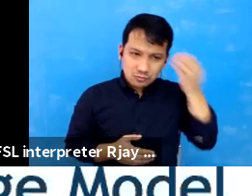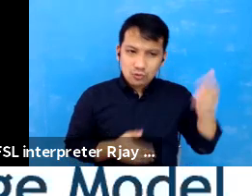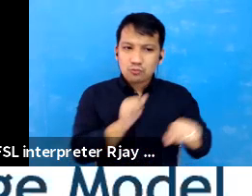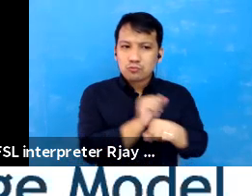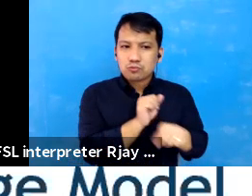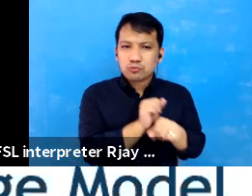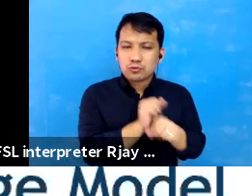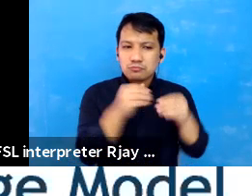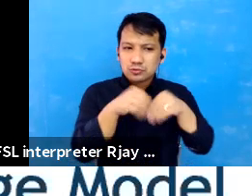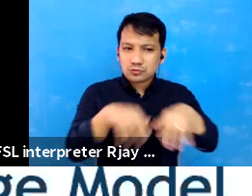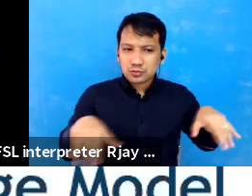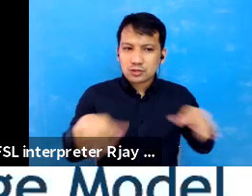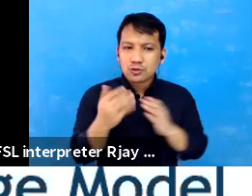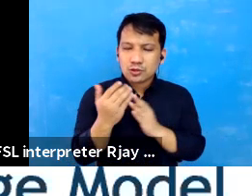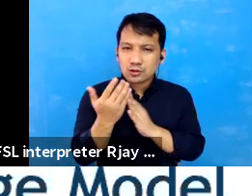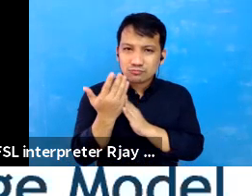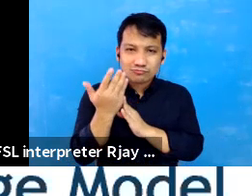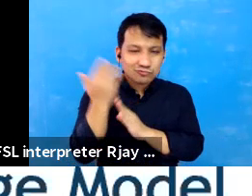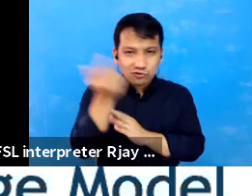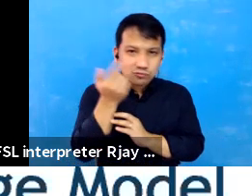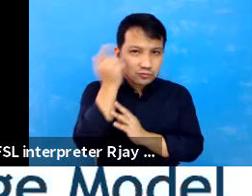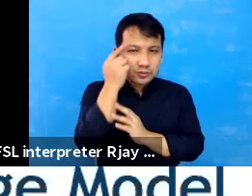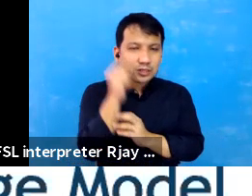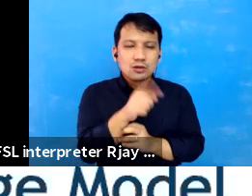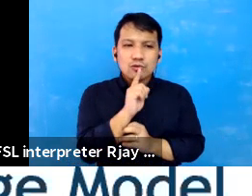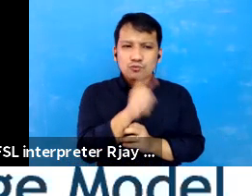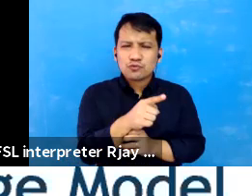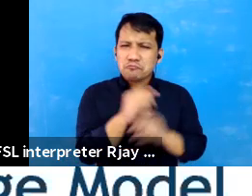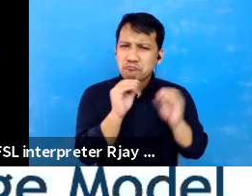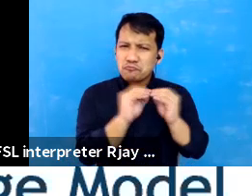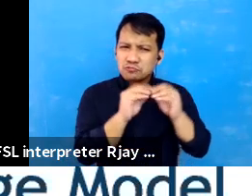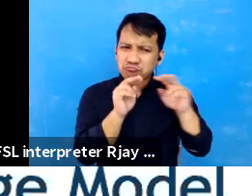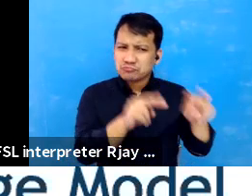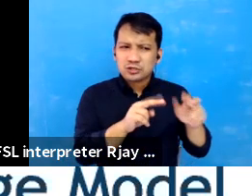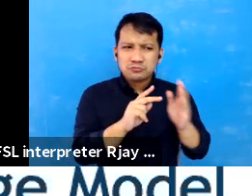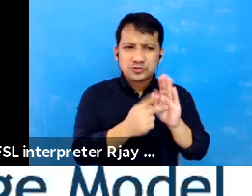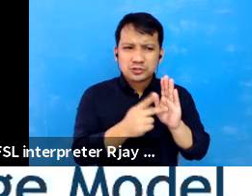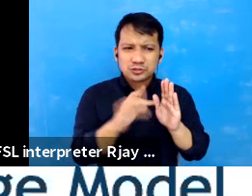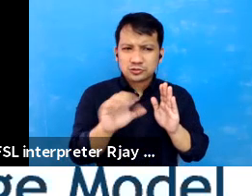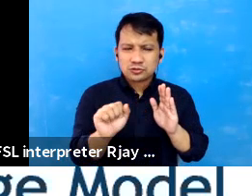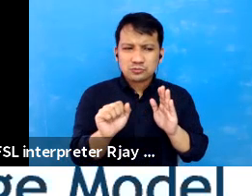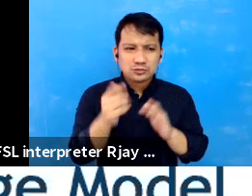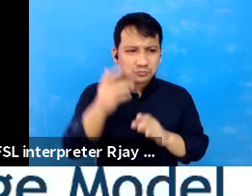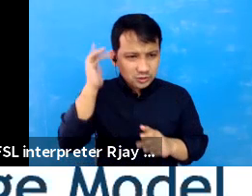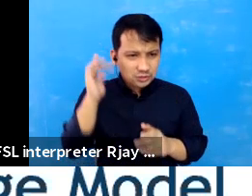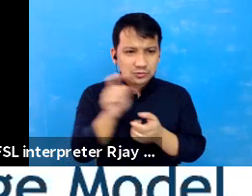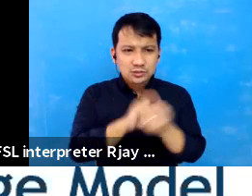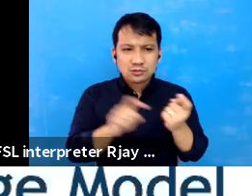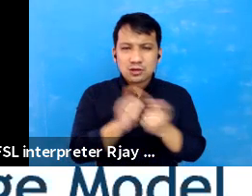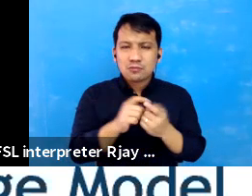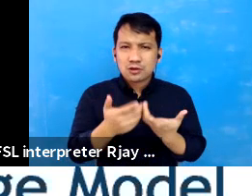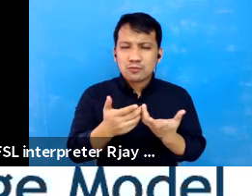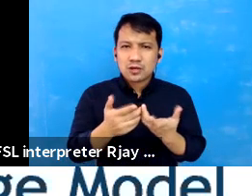these layers of governance and mandates of governance to look into key nutrition sensitive and nutrition specific